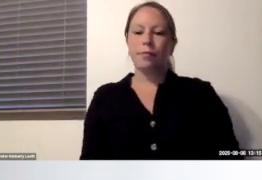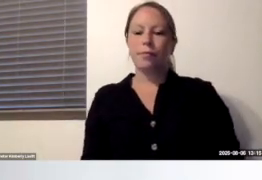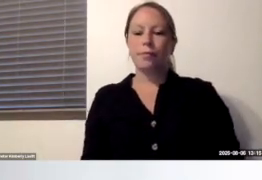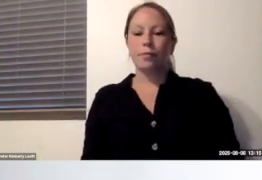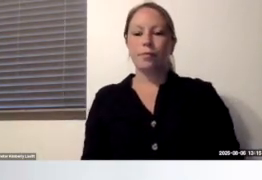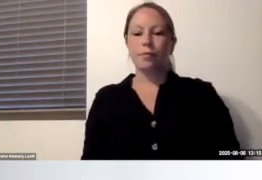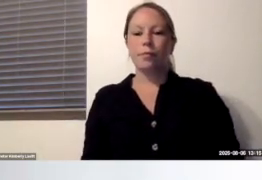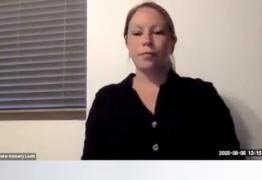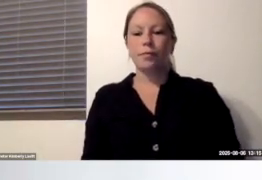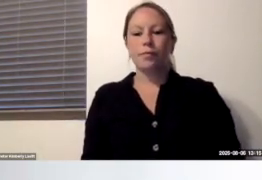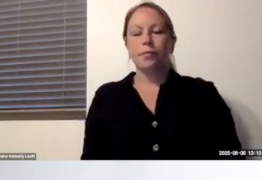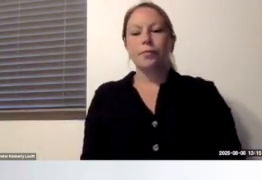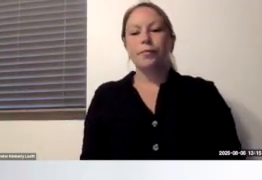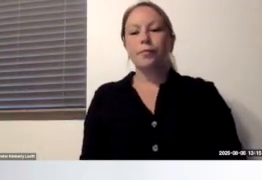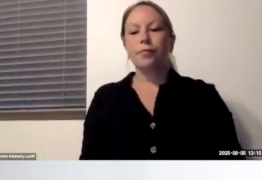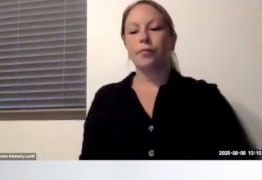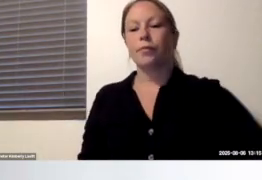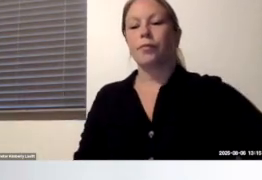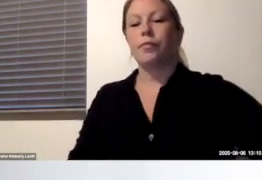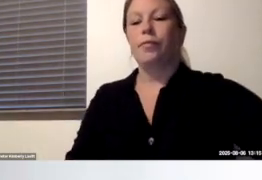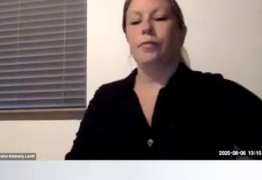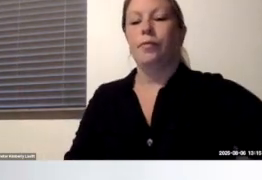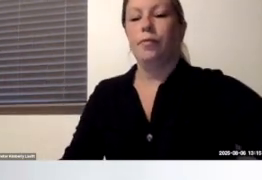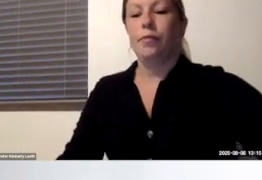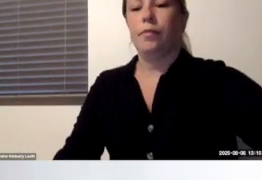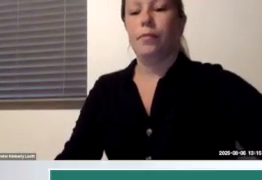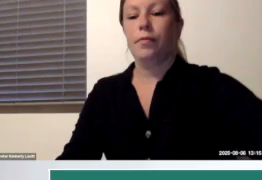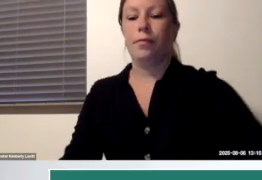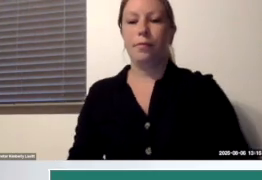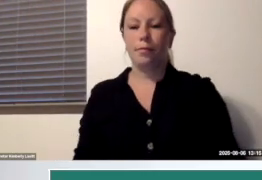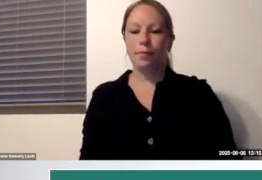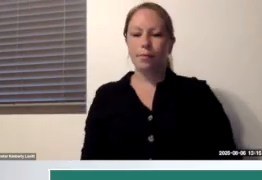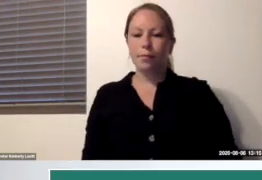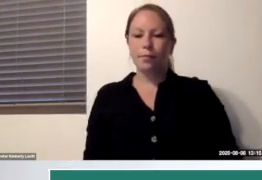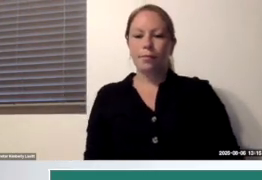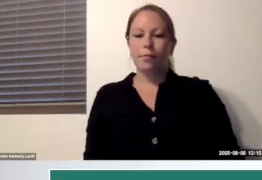comments at the November 20th board meeting. Next slide.